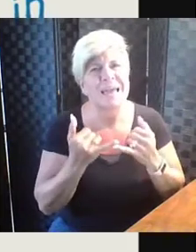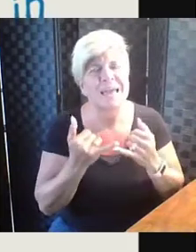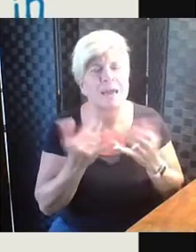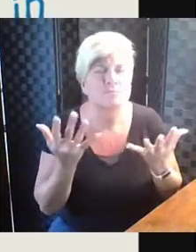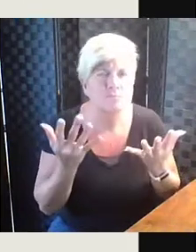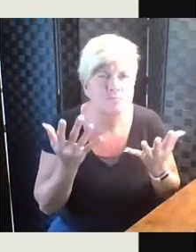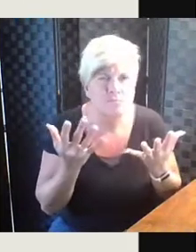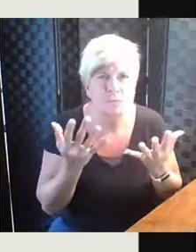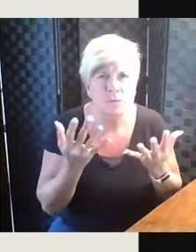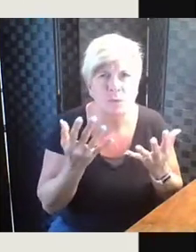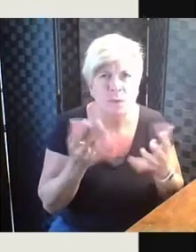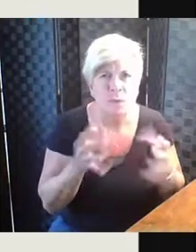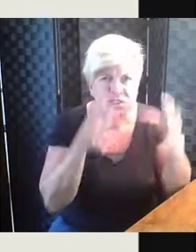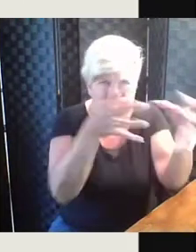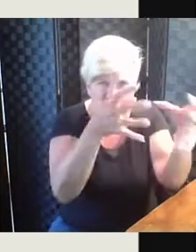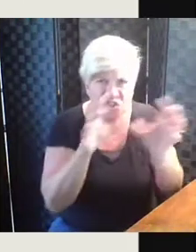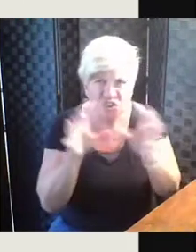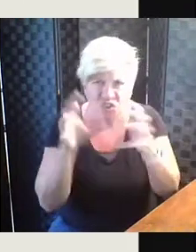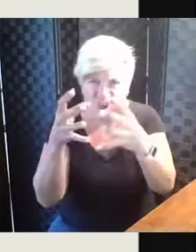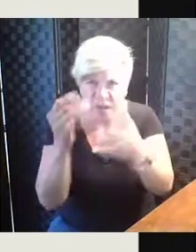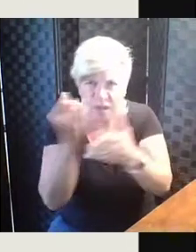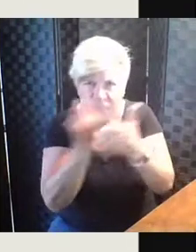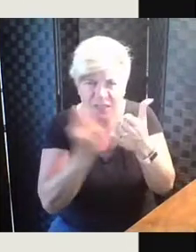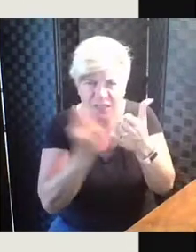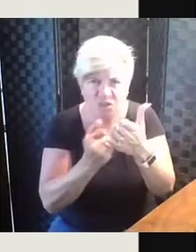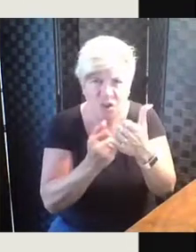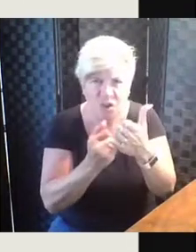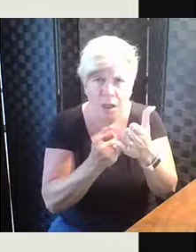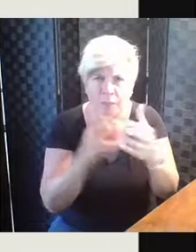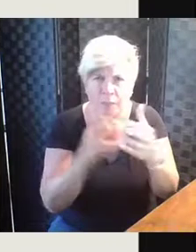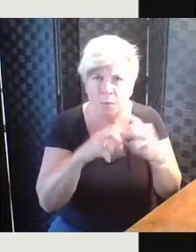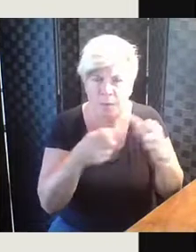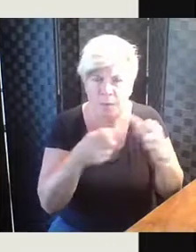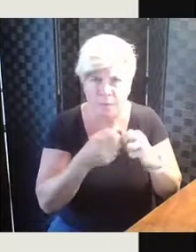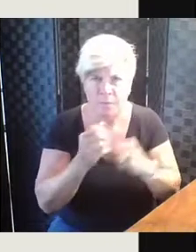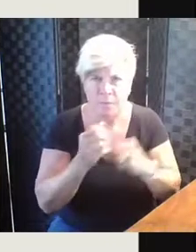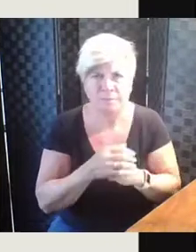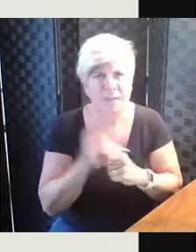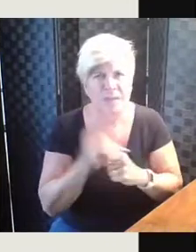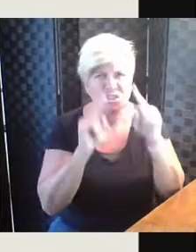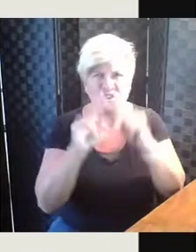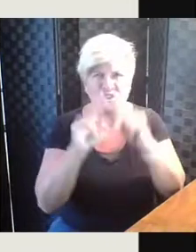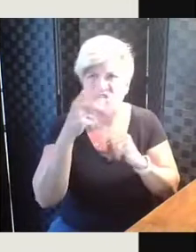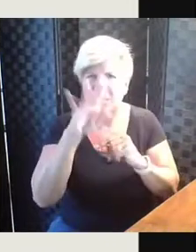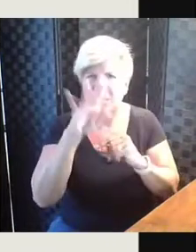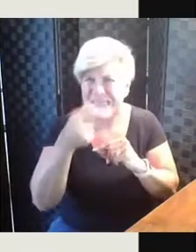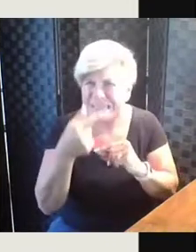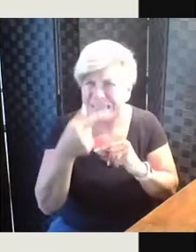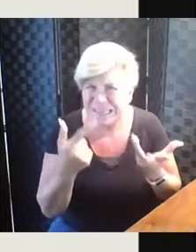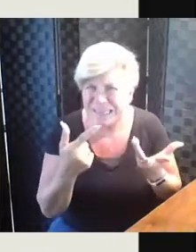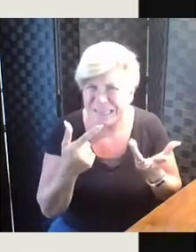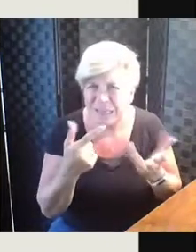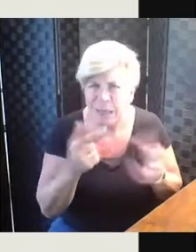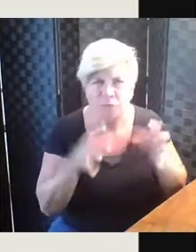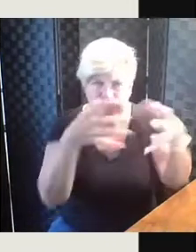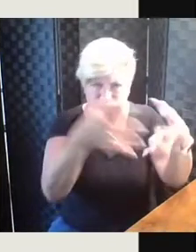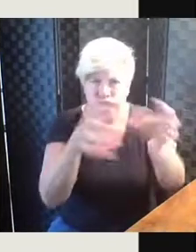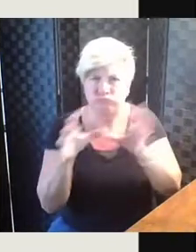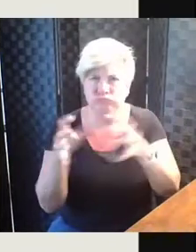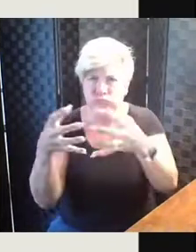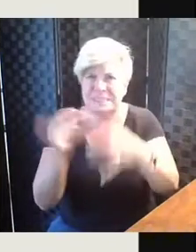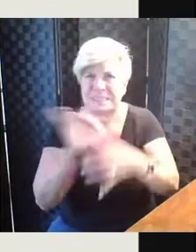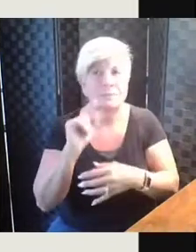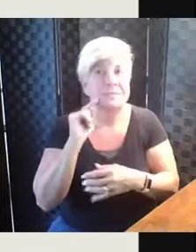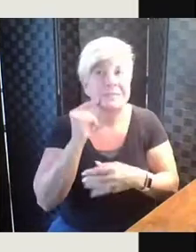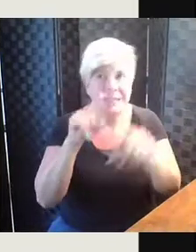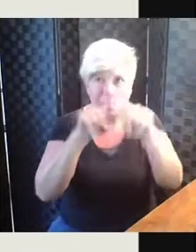to chunk and draw our problem. Now when I think about the word chunking, I like to think about a candy